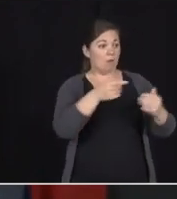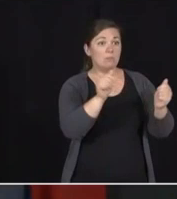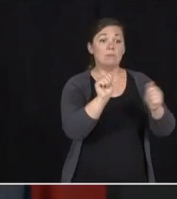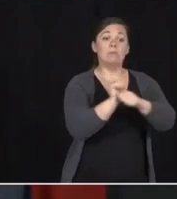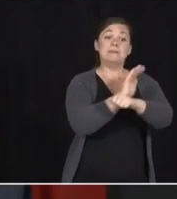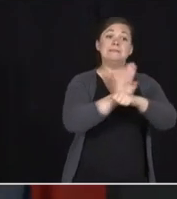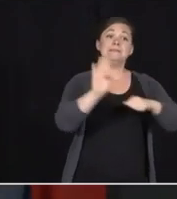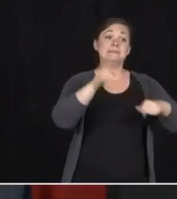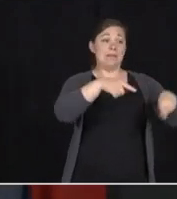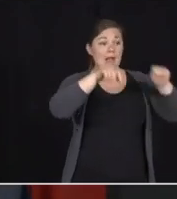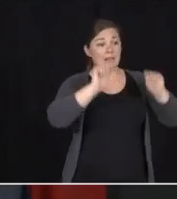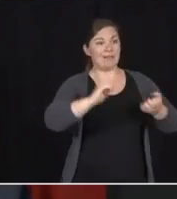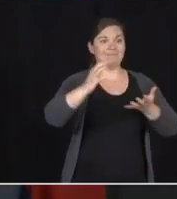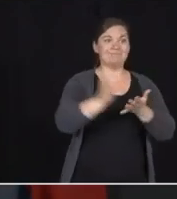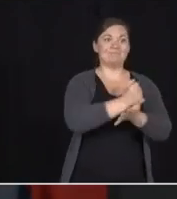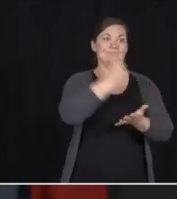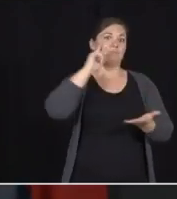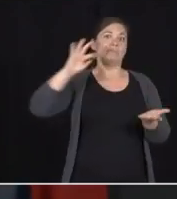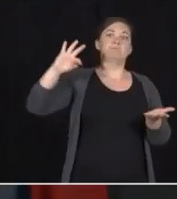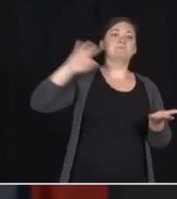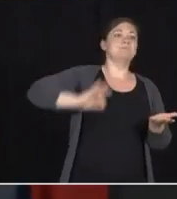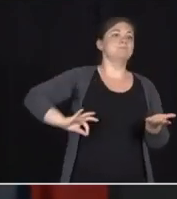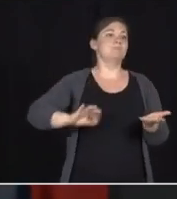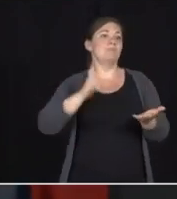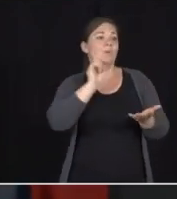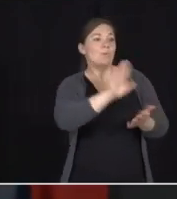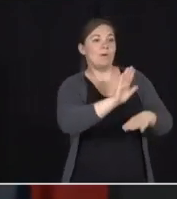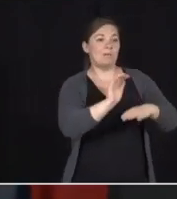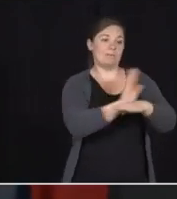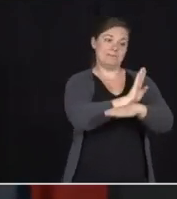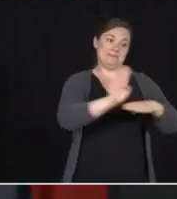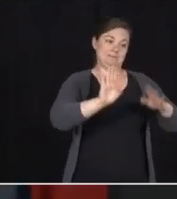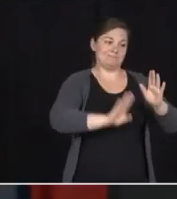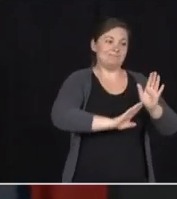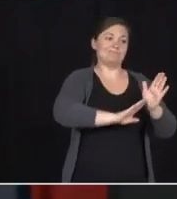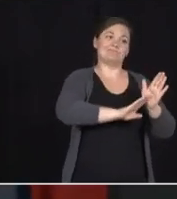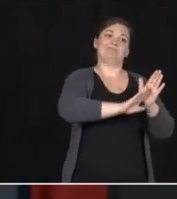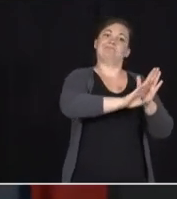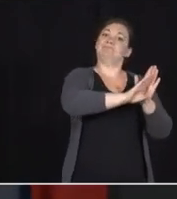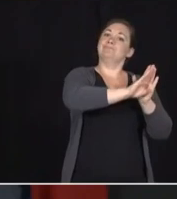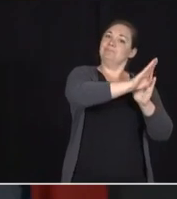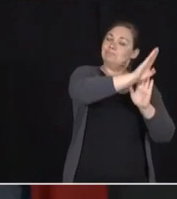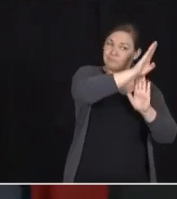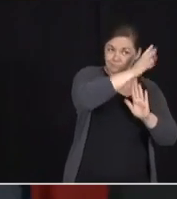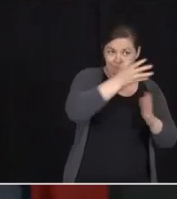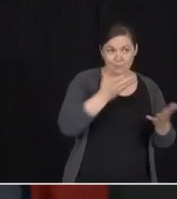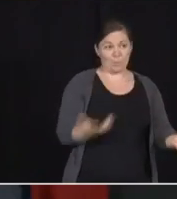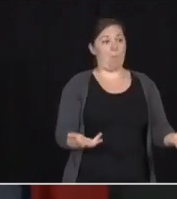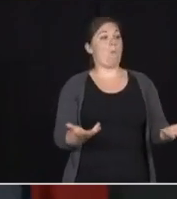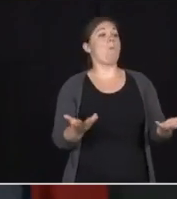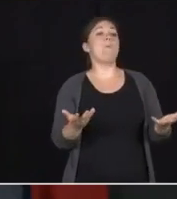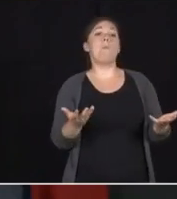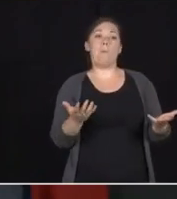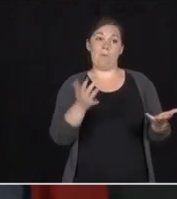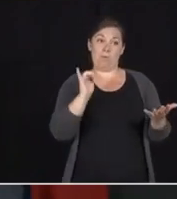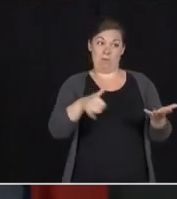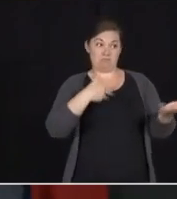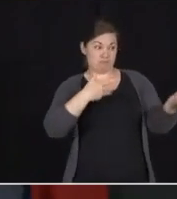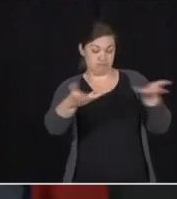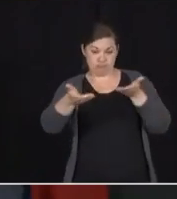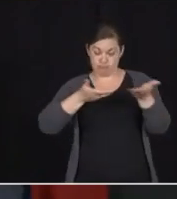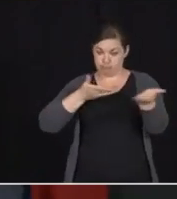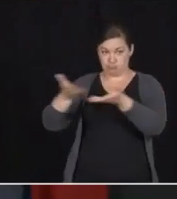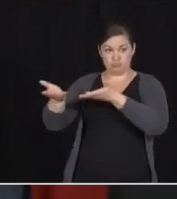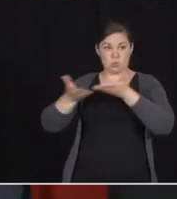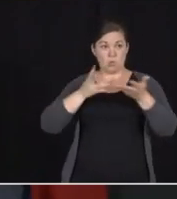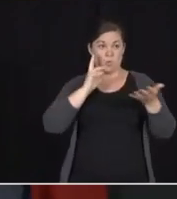for economic, I would say, stimulus. And so all of the suggestions that have come through that portal,